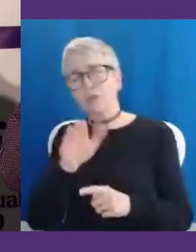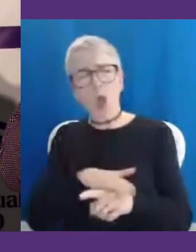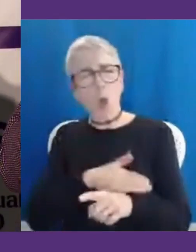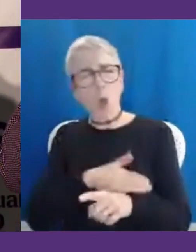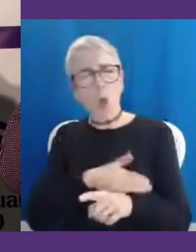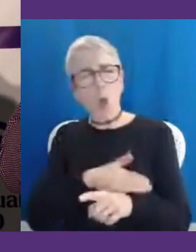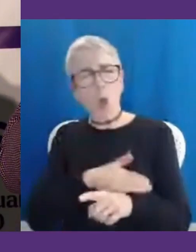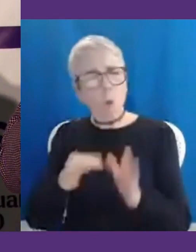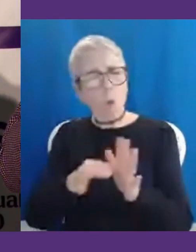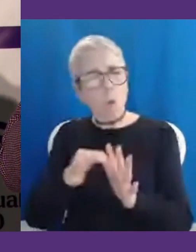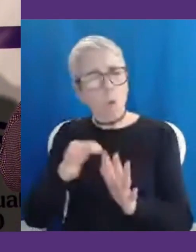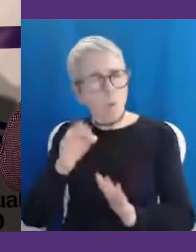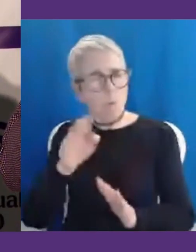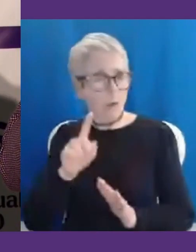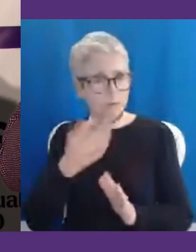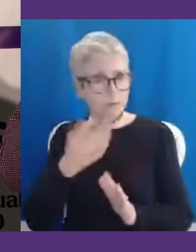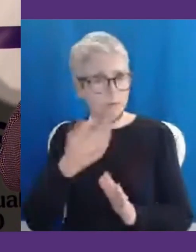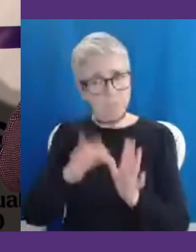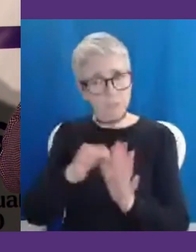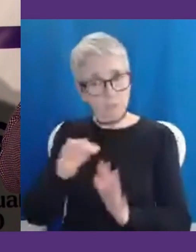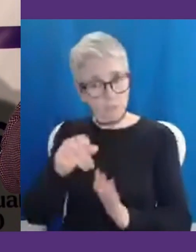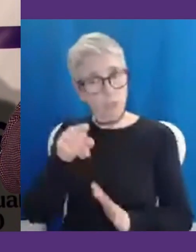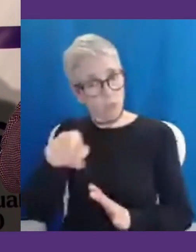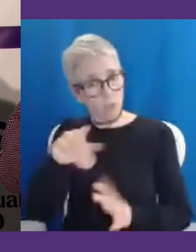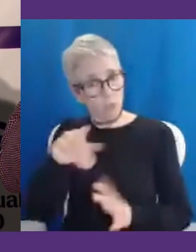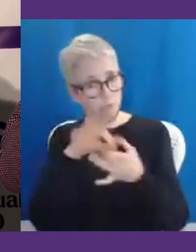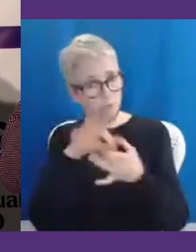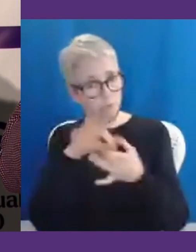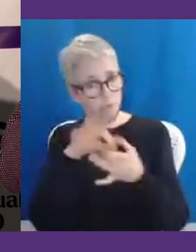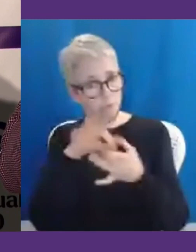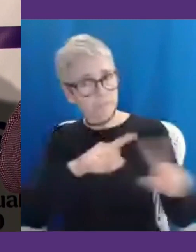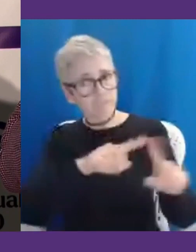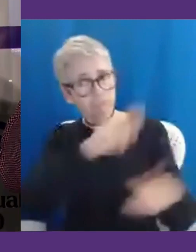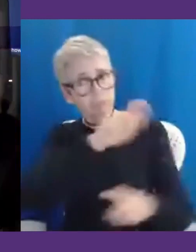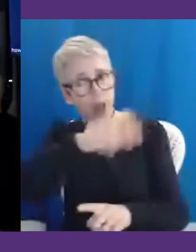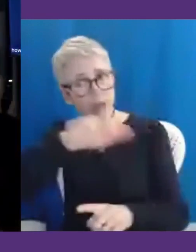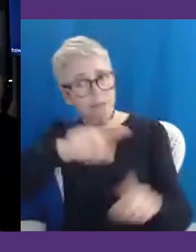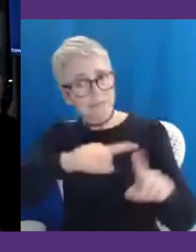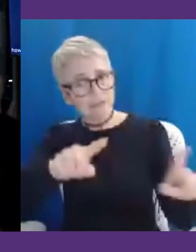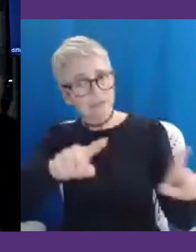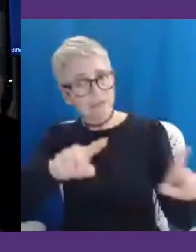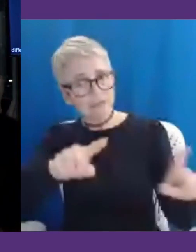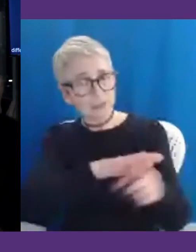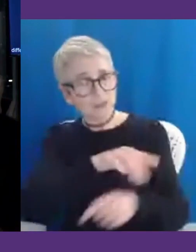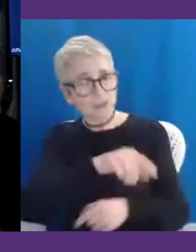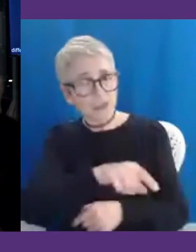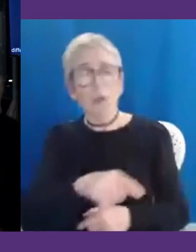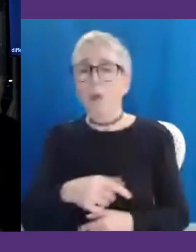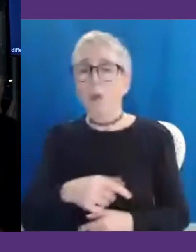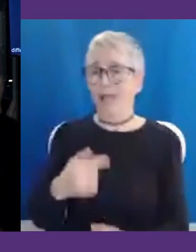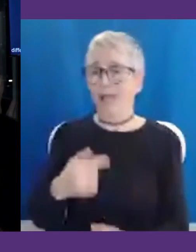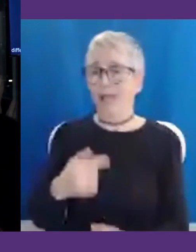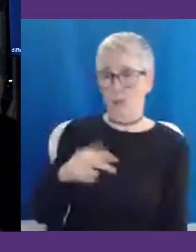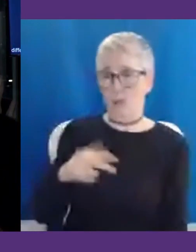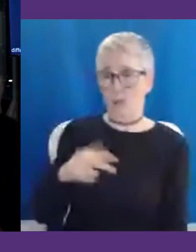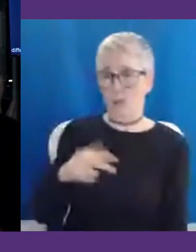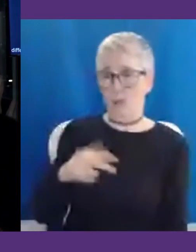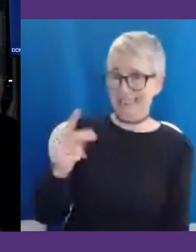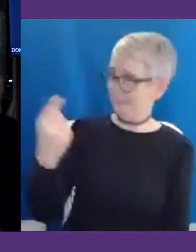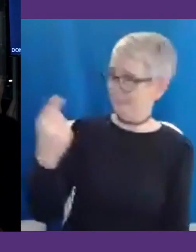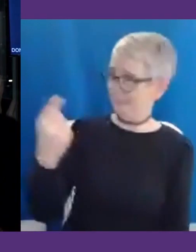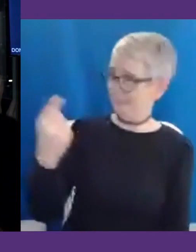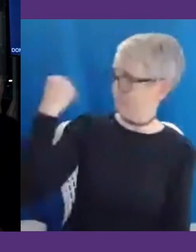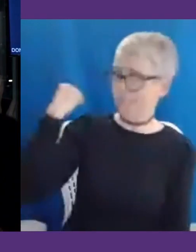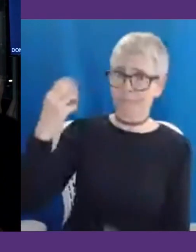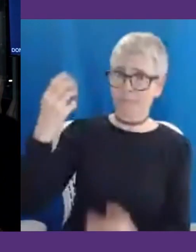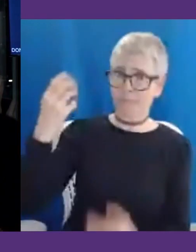I think I can sum it up quite well by looking at the sponsor list on this TechShare Pro poster behind me. And I think